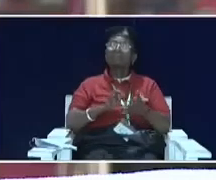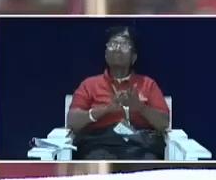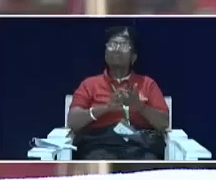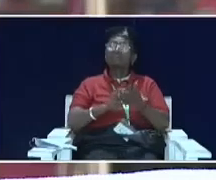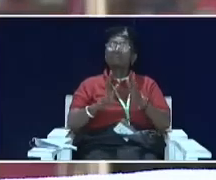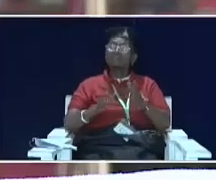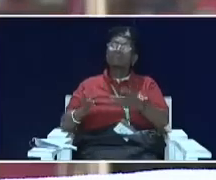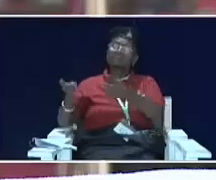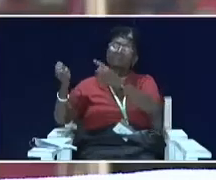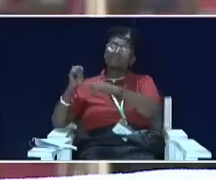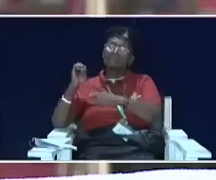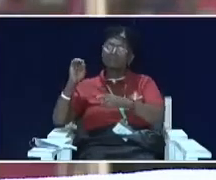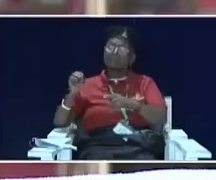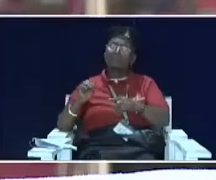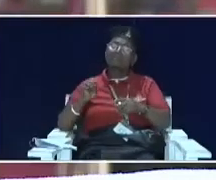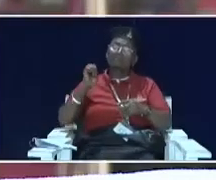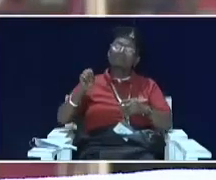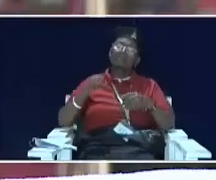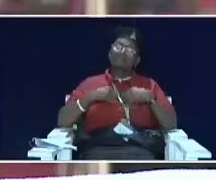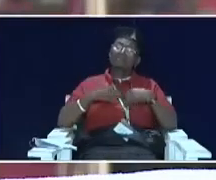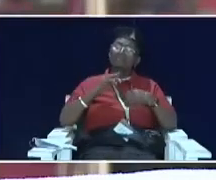borrowing.